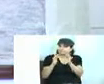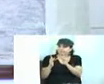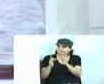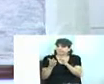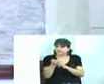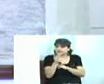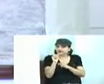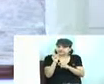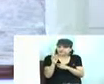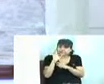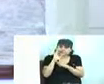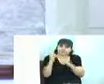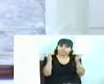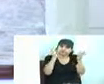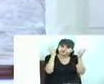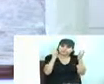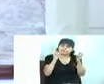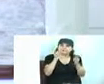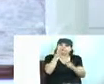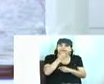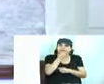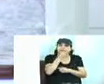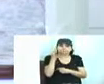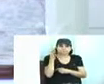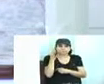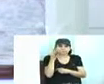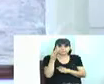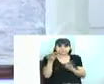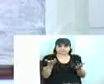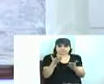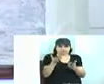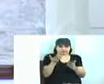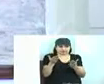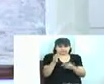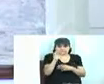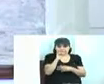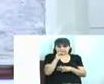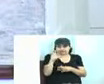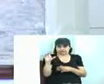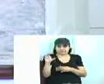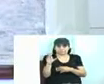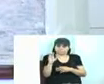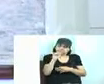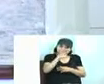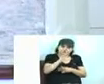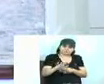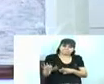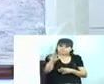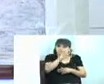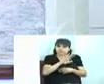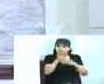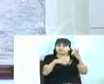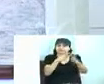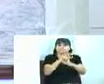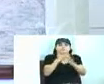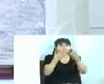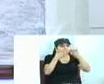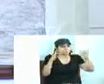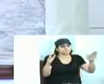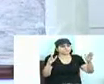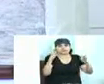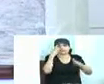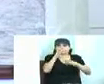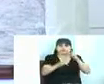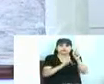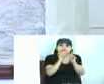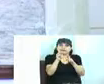few moments we are going to be celebrating communion. Communion at Founders Metropolitan Community Church and the Metropolitan Community Churches around the world is open to